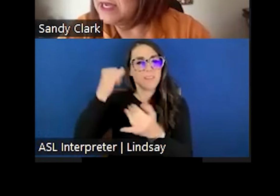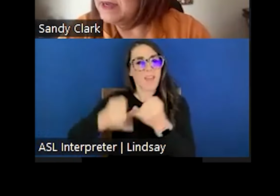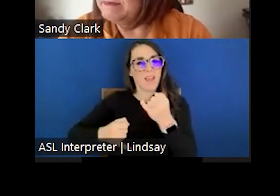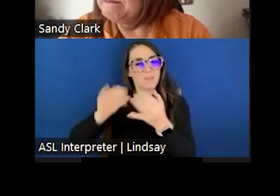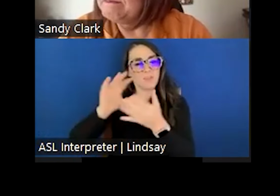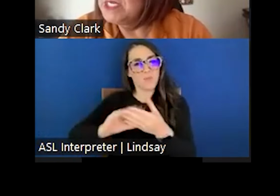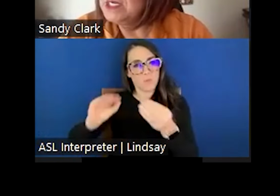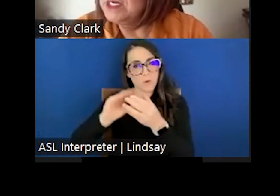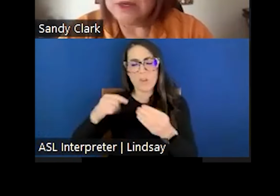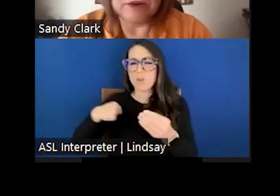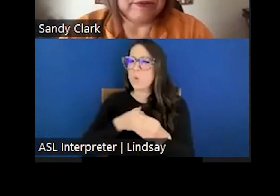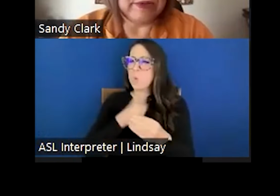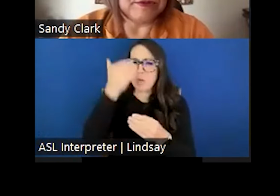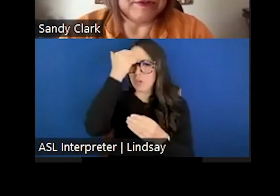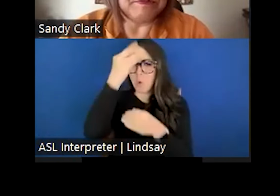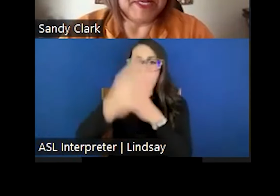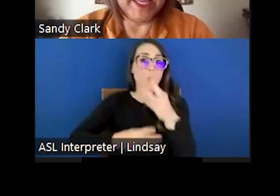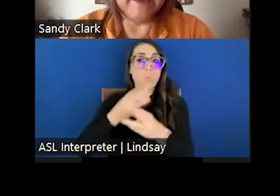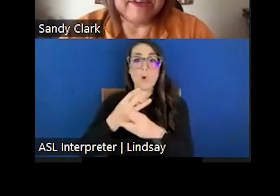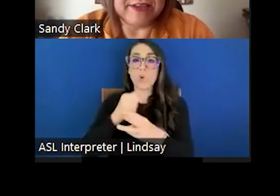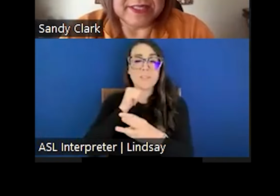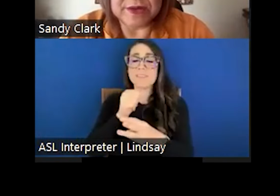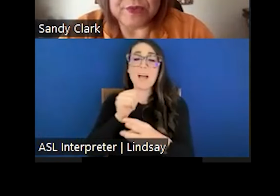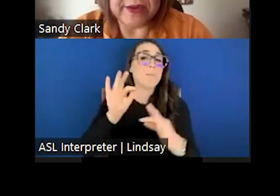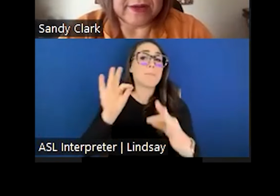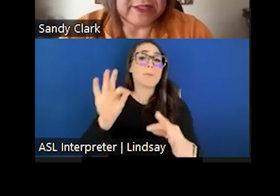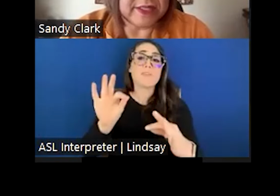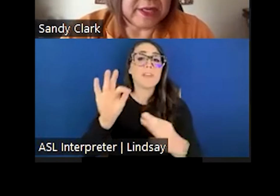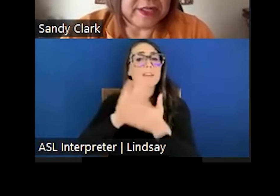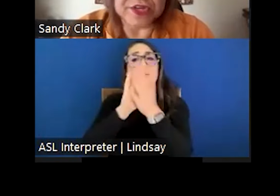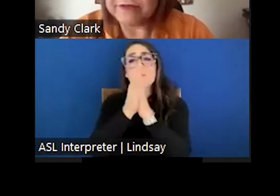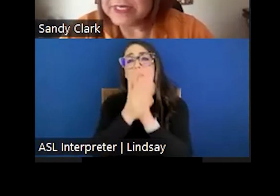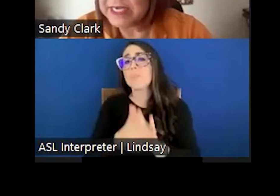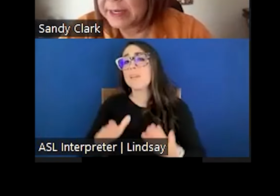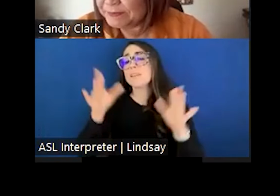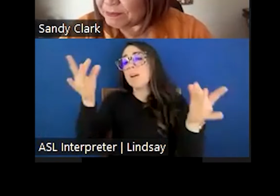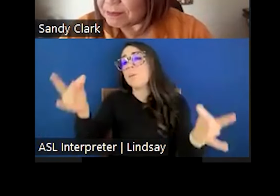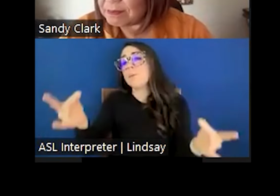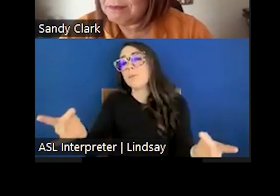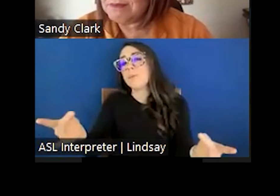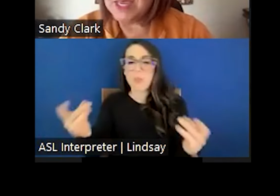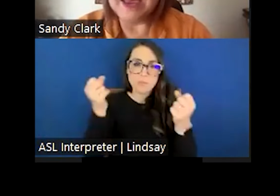that, you know, there's many heavy things that weigh on us each and every day.